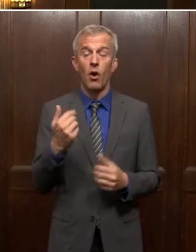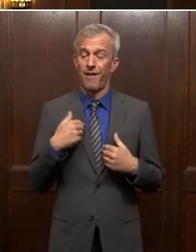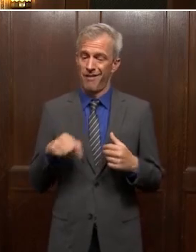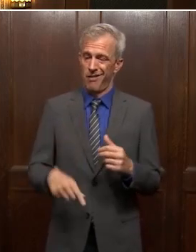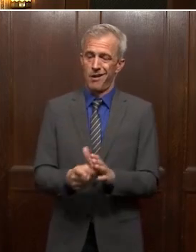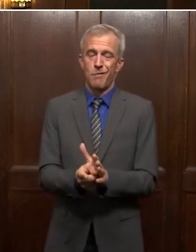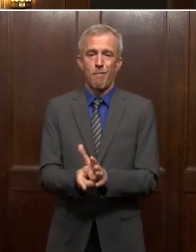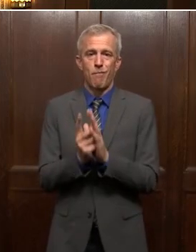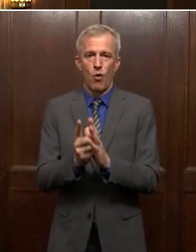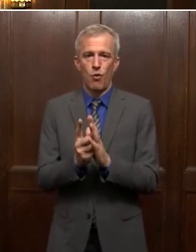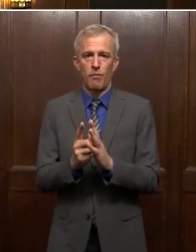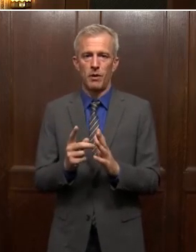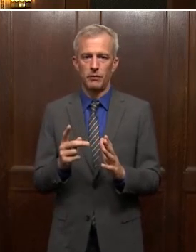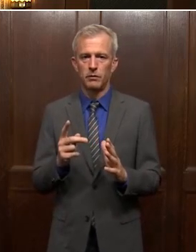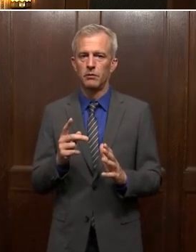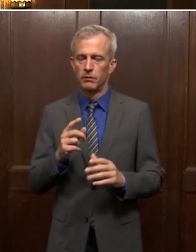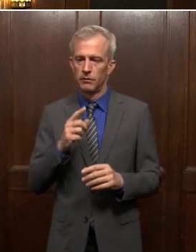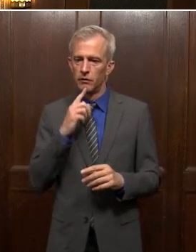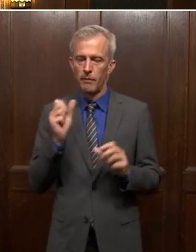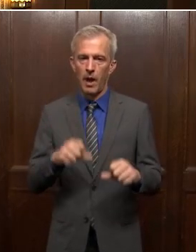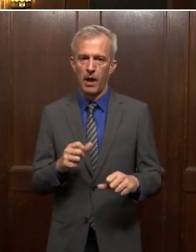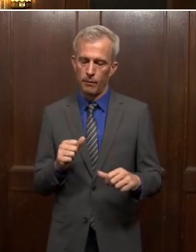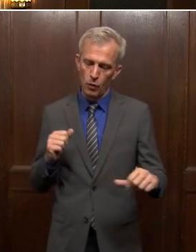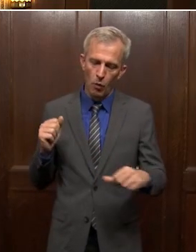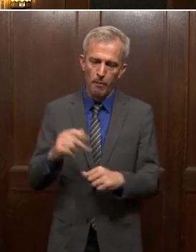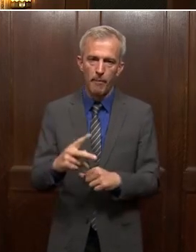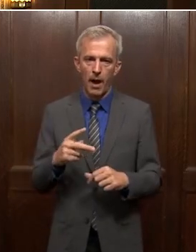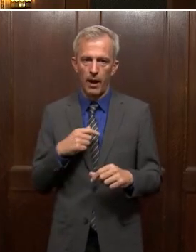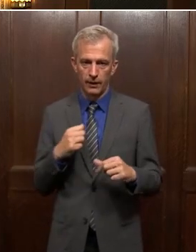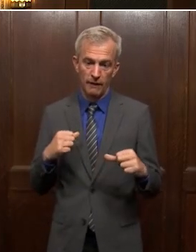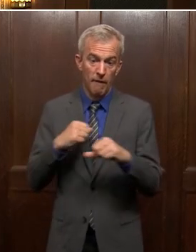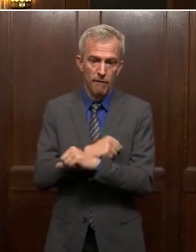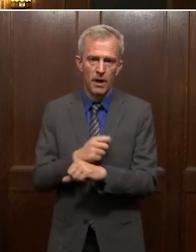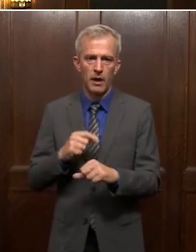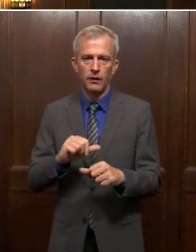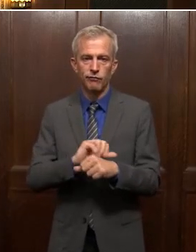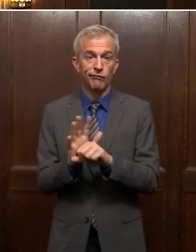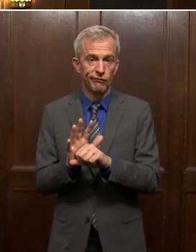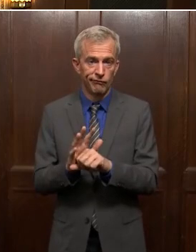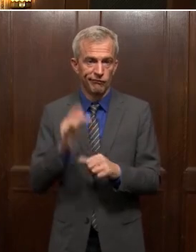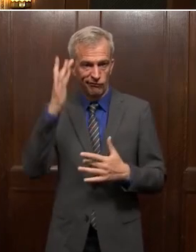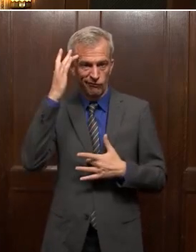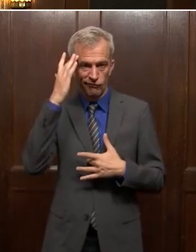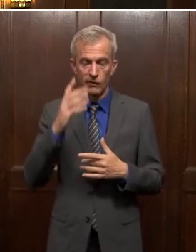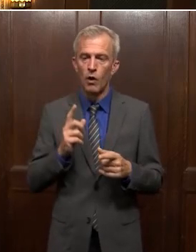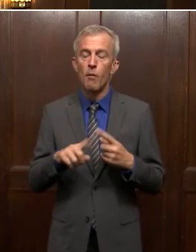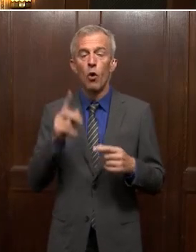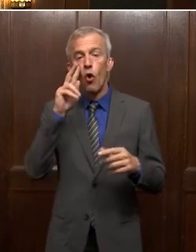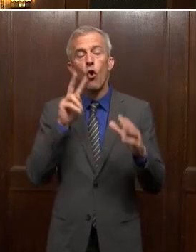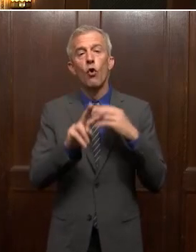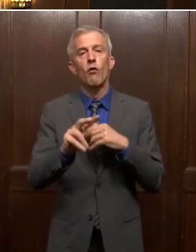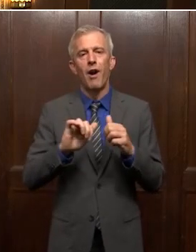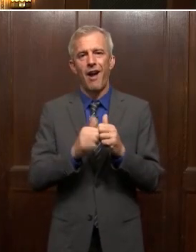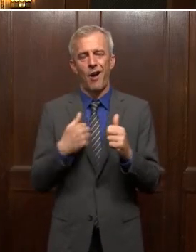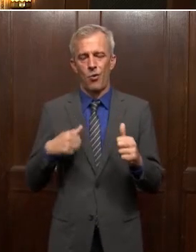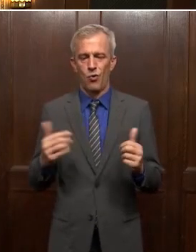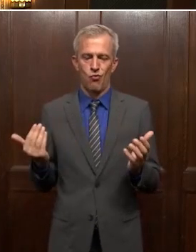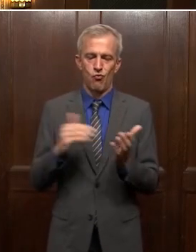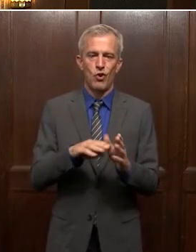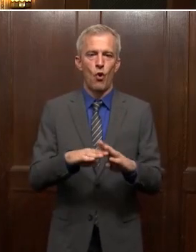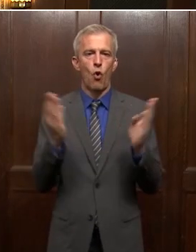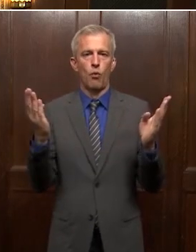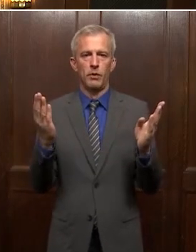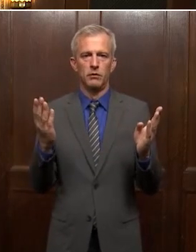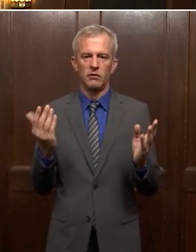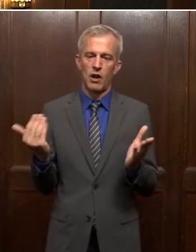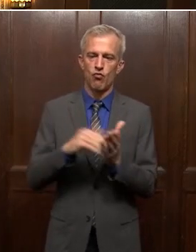of retrenching so that we can be safe, but looking forward to how we will reopen and one day reimagine this city.